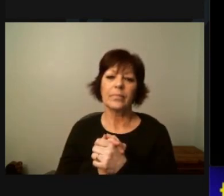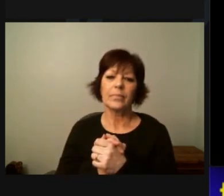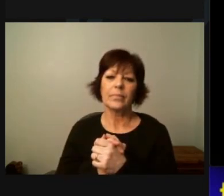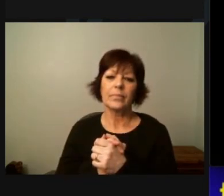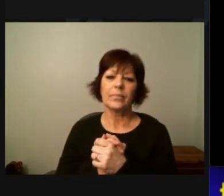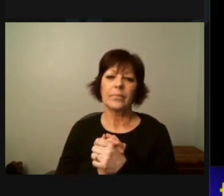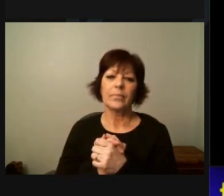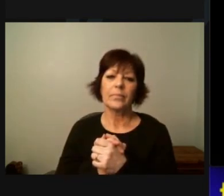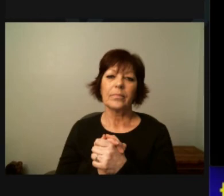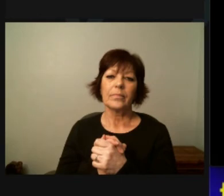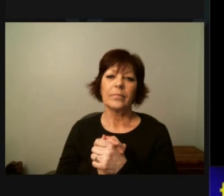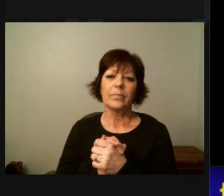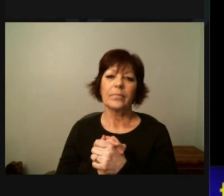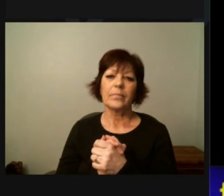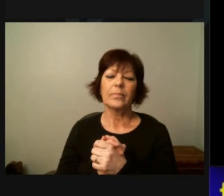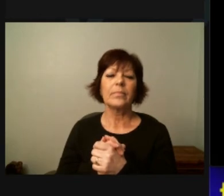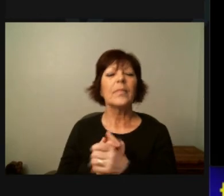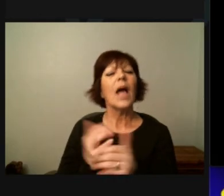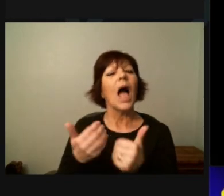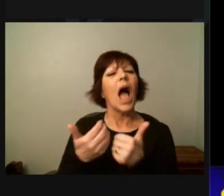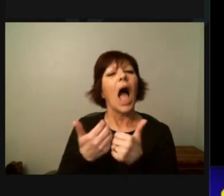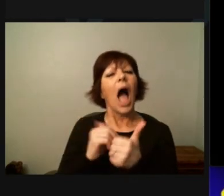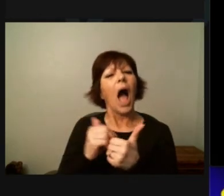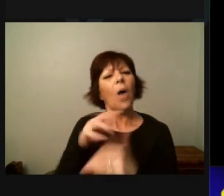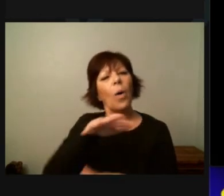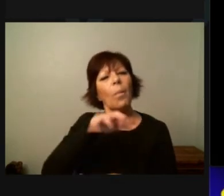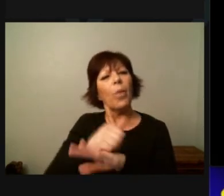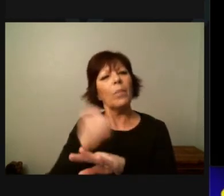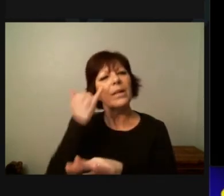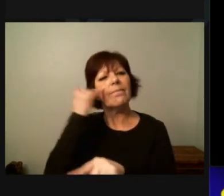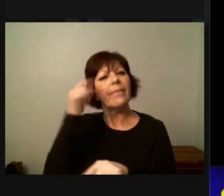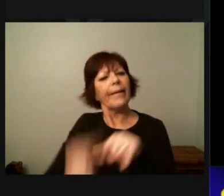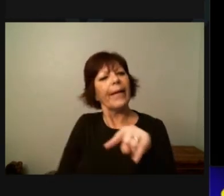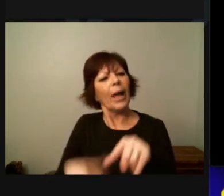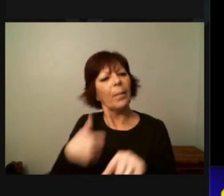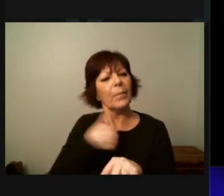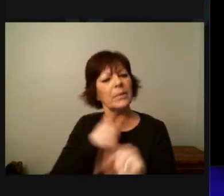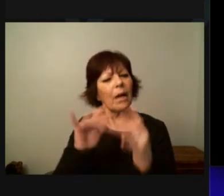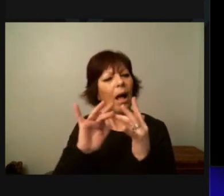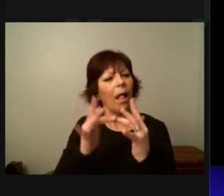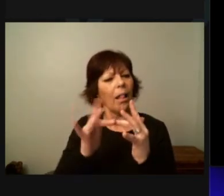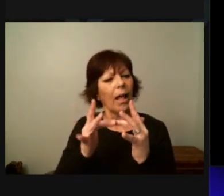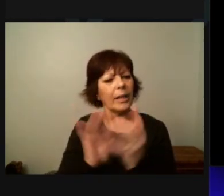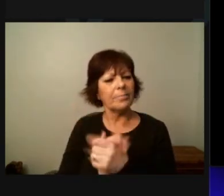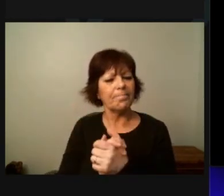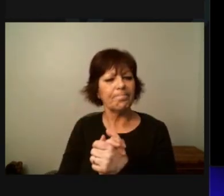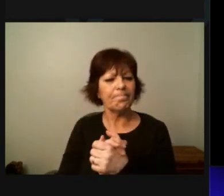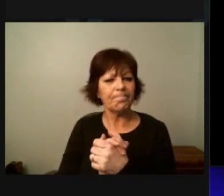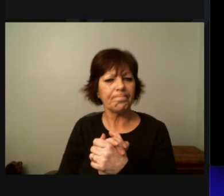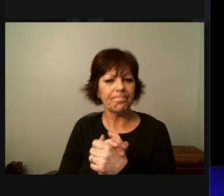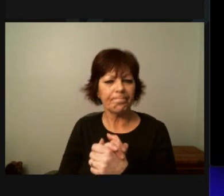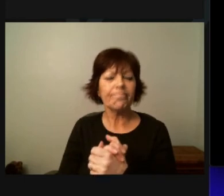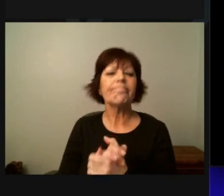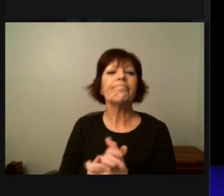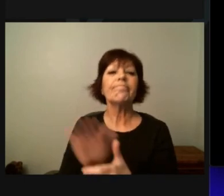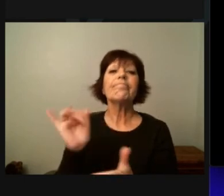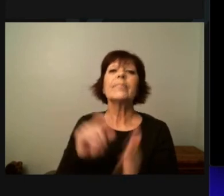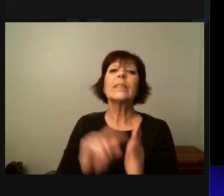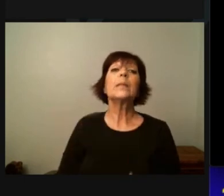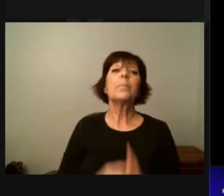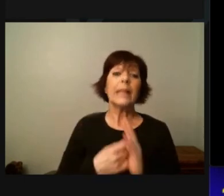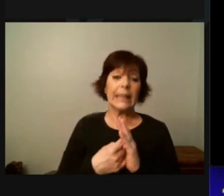The next question, how do I make an appointment if I can't do it online? So as we said in the beginning of